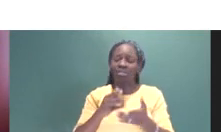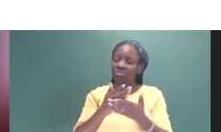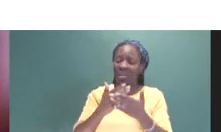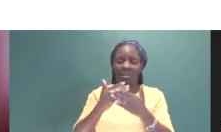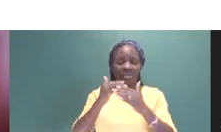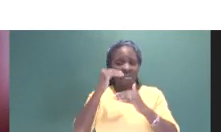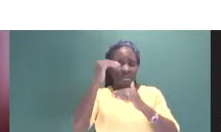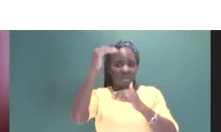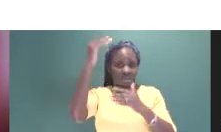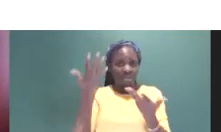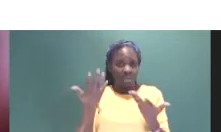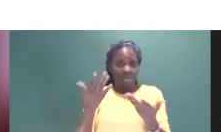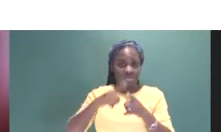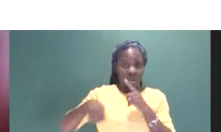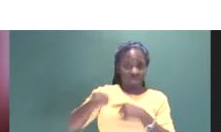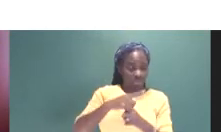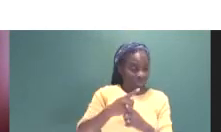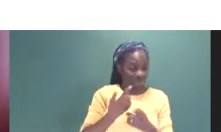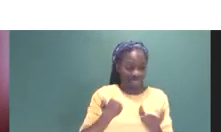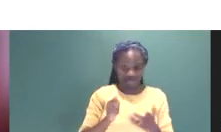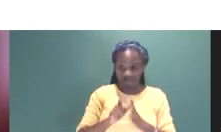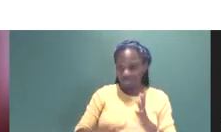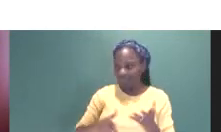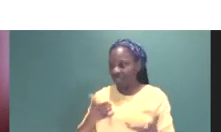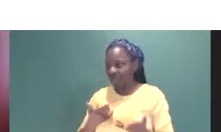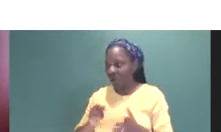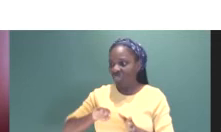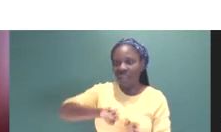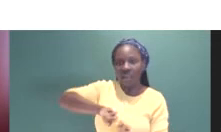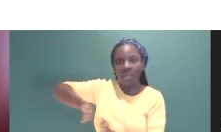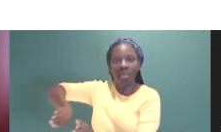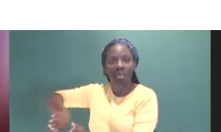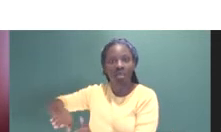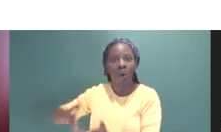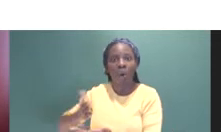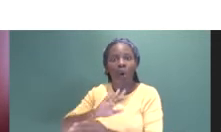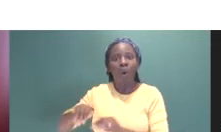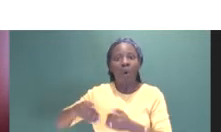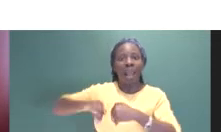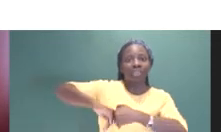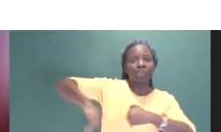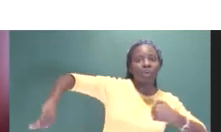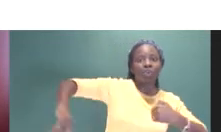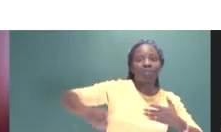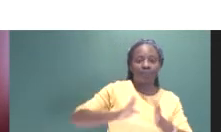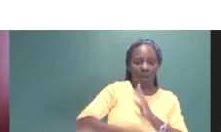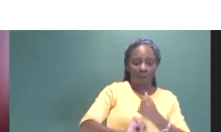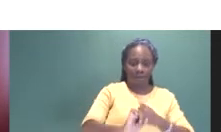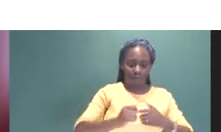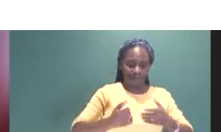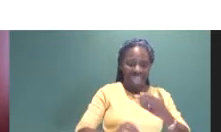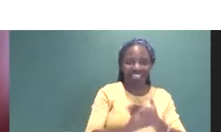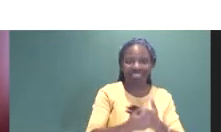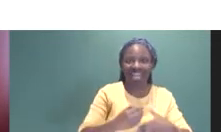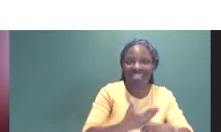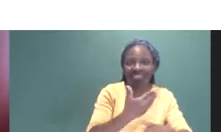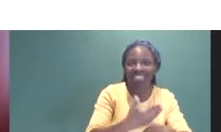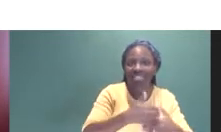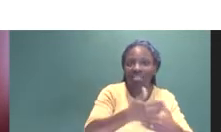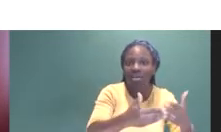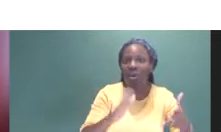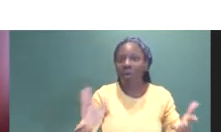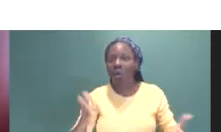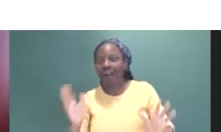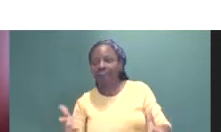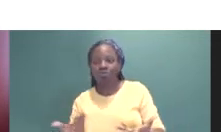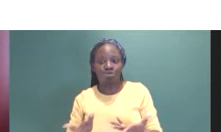positions. They always seem to be finding themselves on the edge of what's going on, or being excluded from mainstream activities, or having to make extra effort